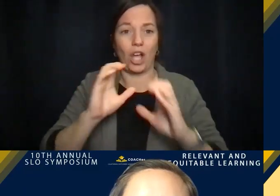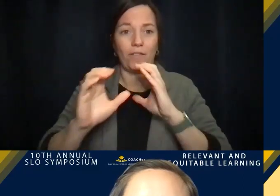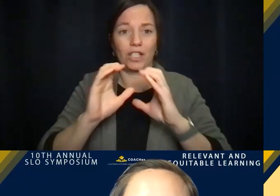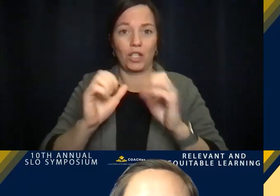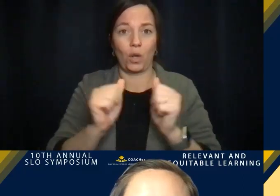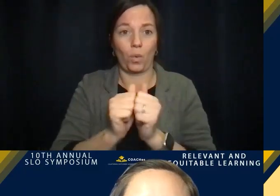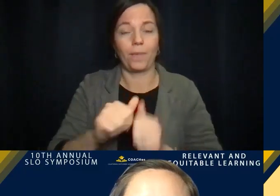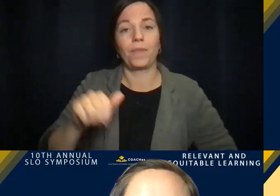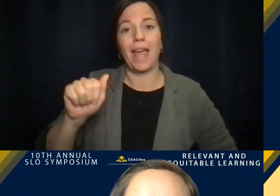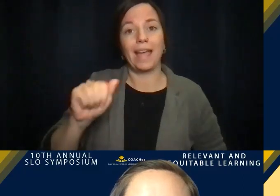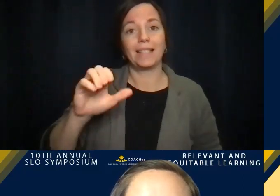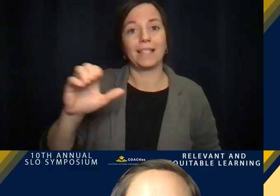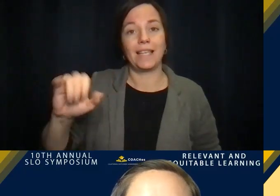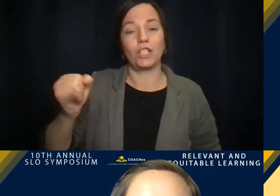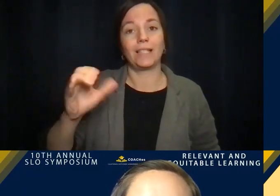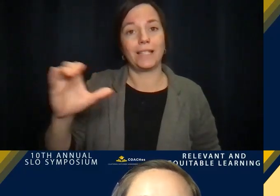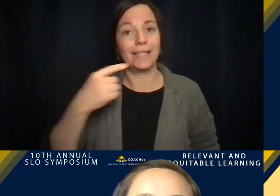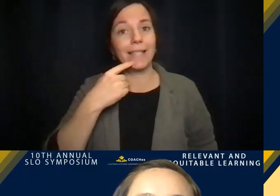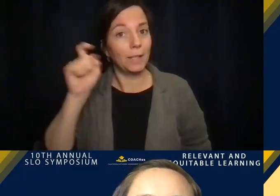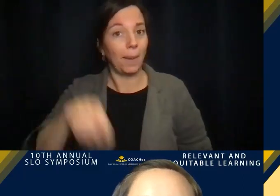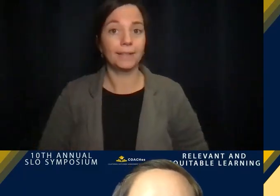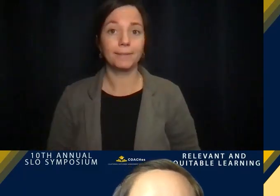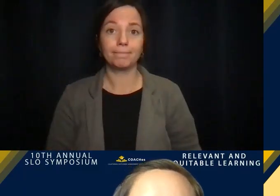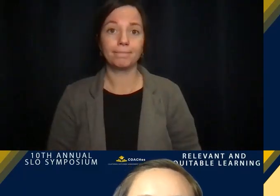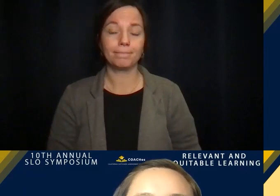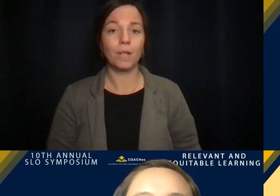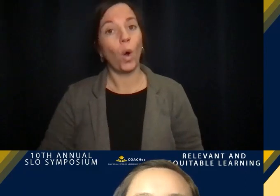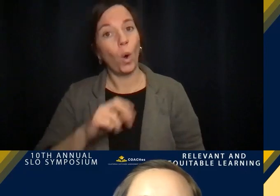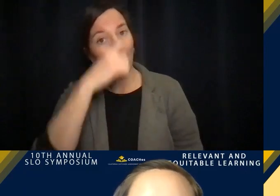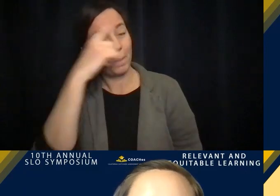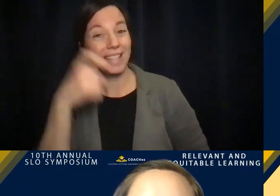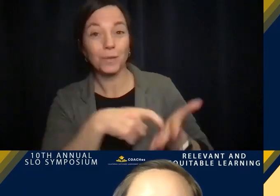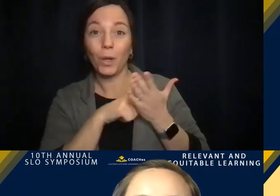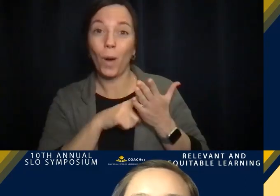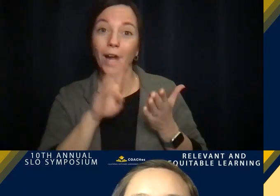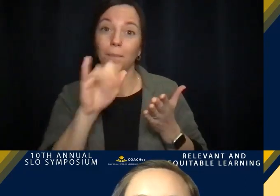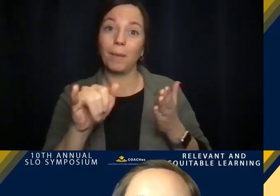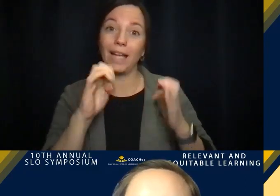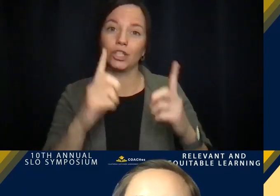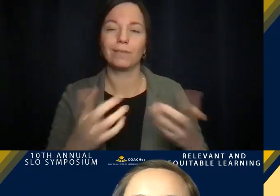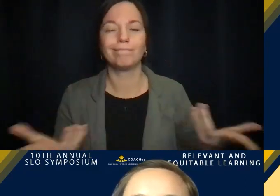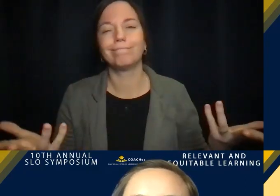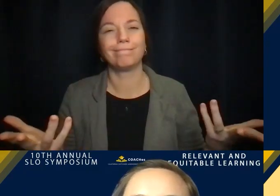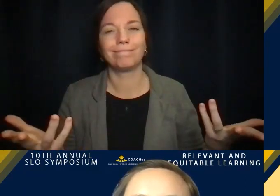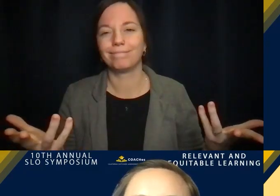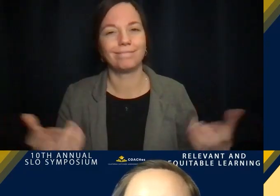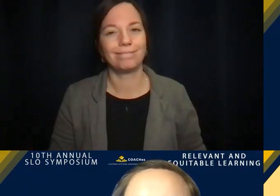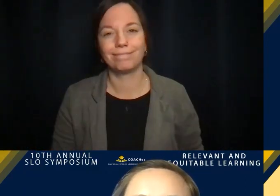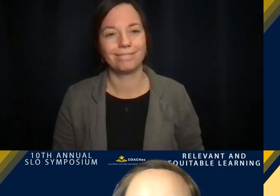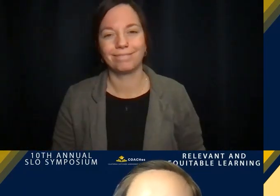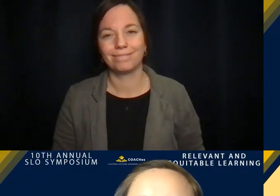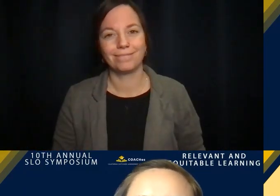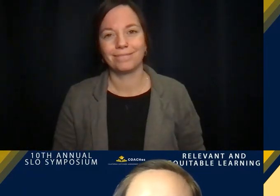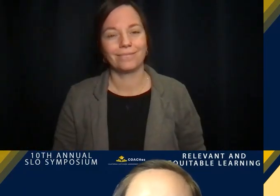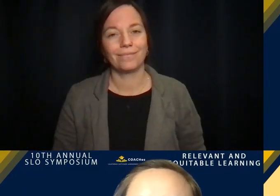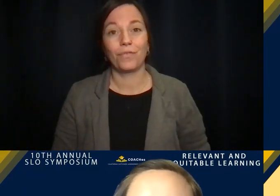with ACCJC says you have to, or do it because it's required by education. You know,